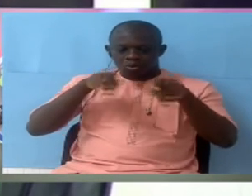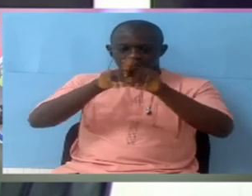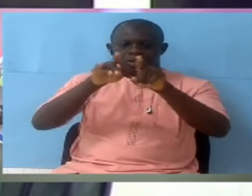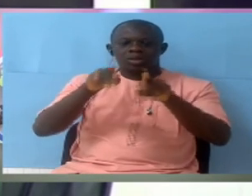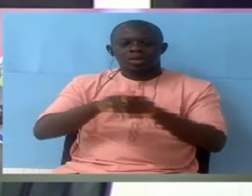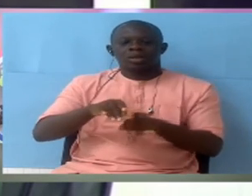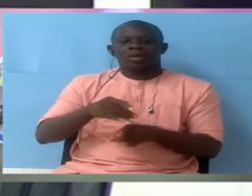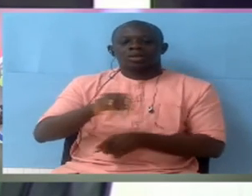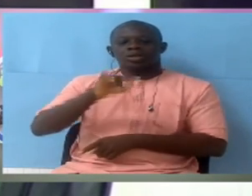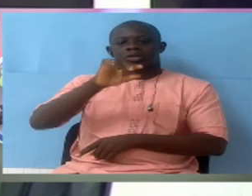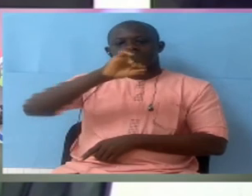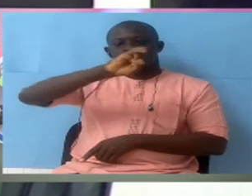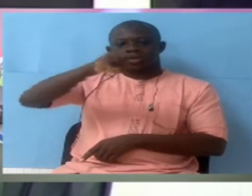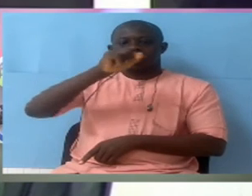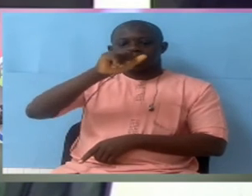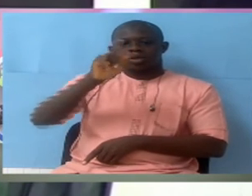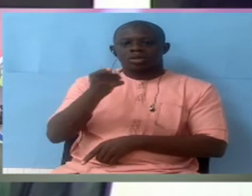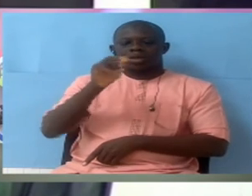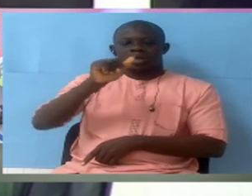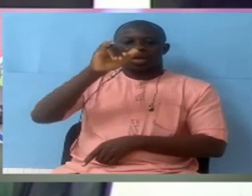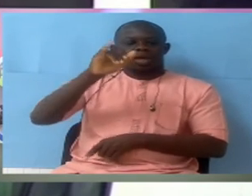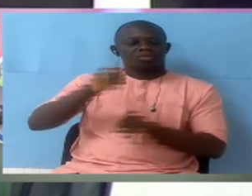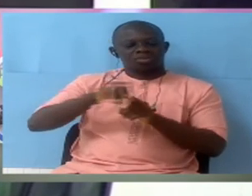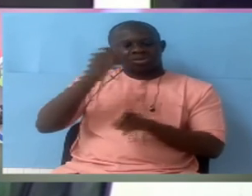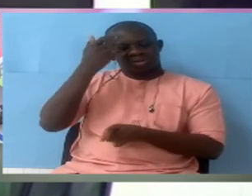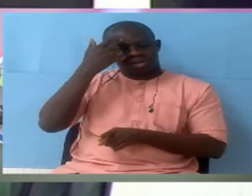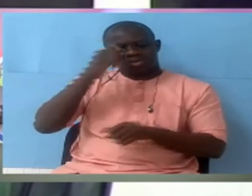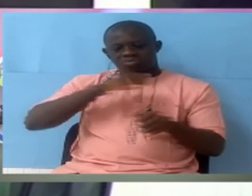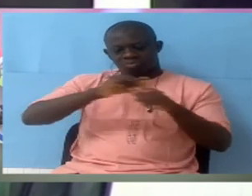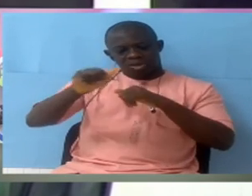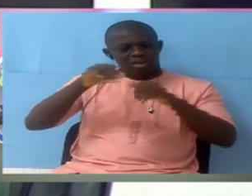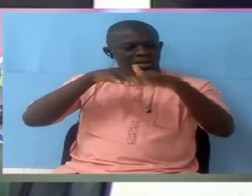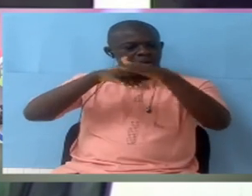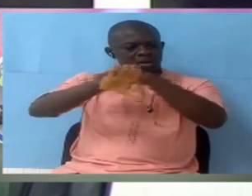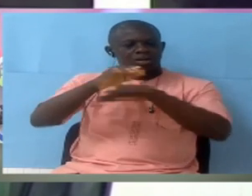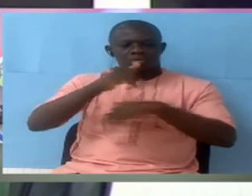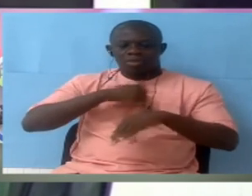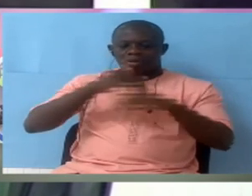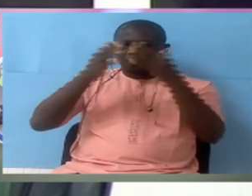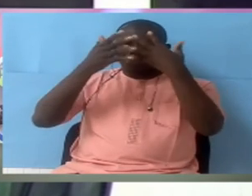pour waxate Jagaay. I just went inside. Dama dem rek duga